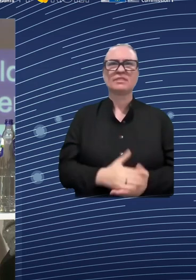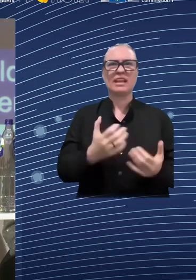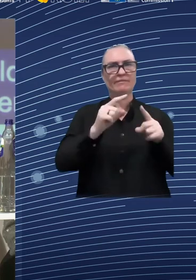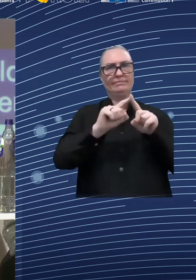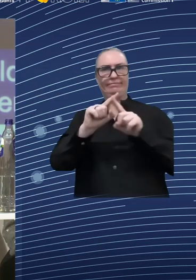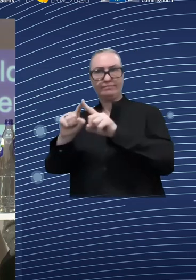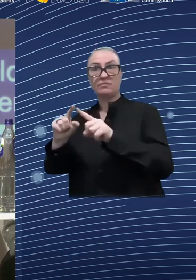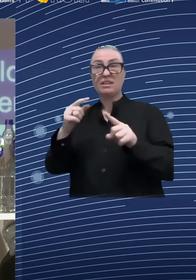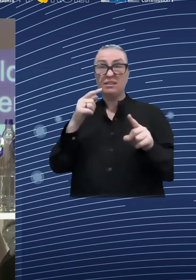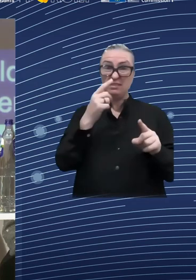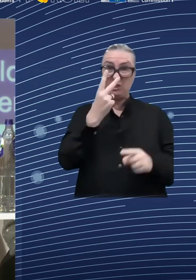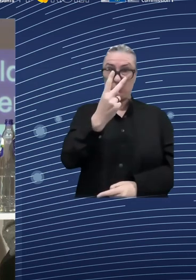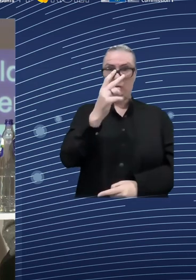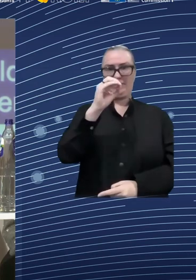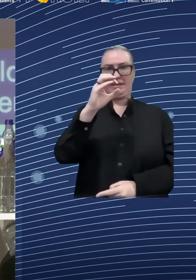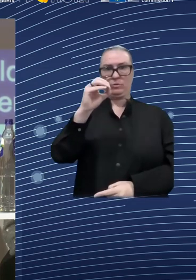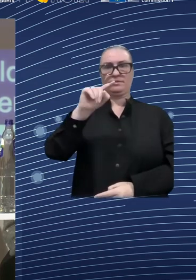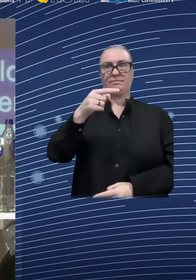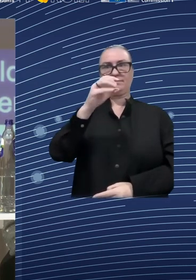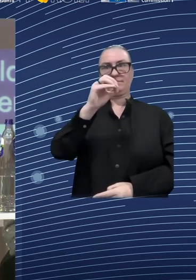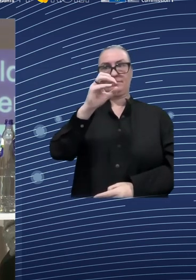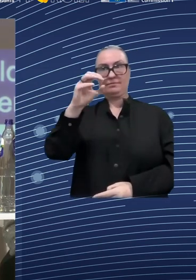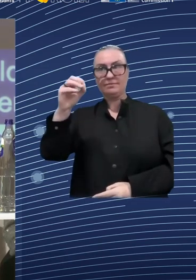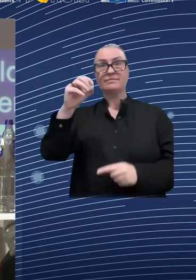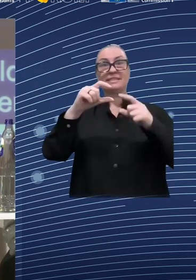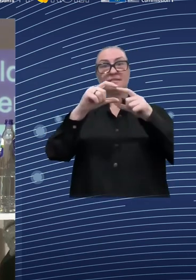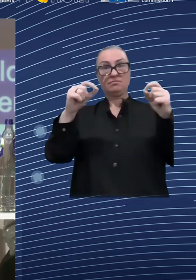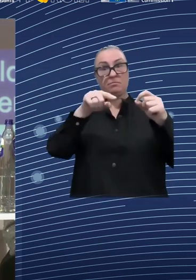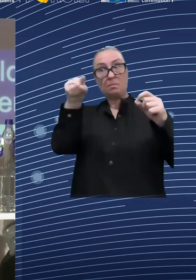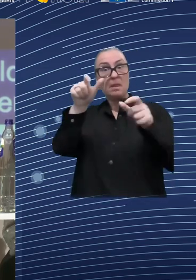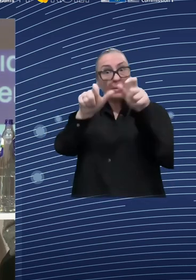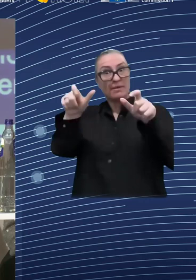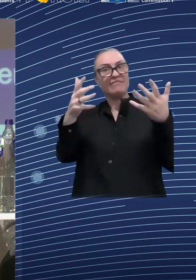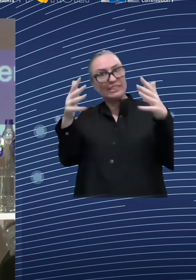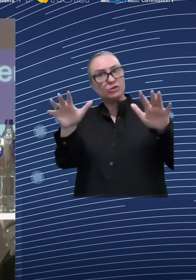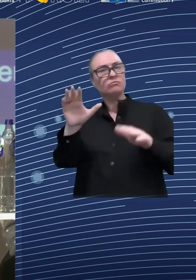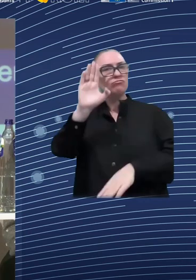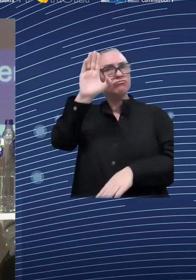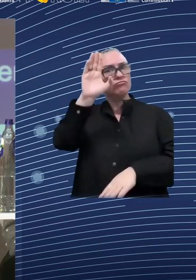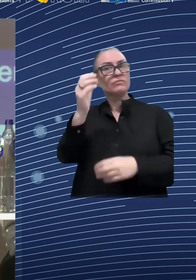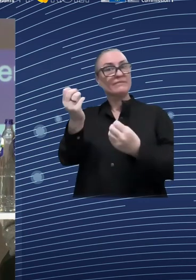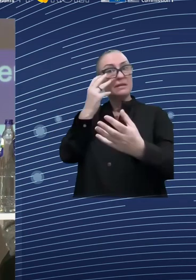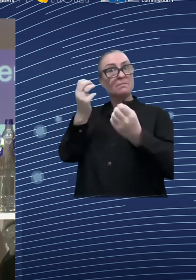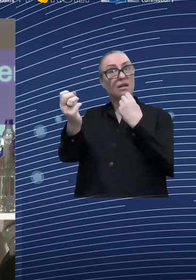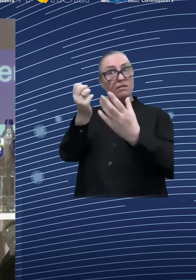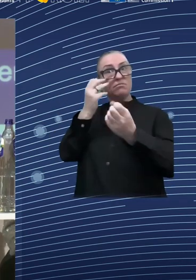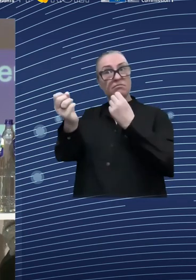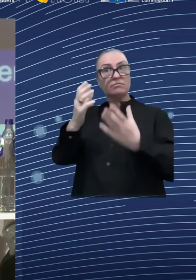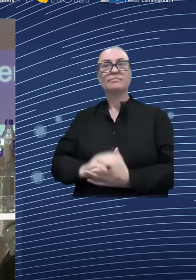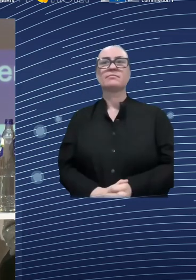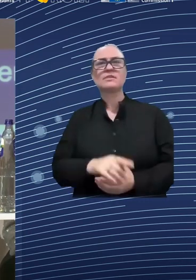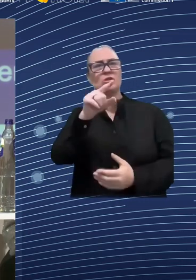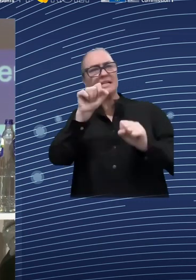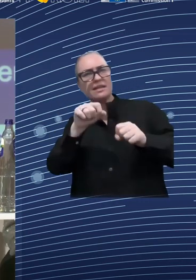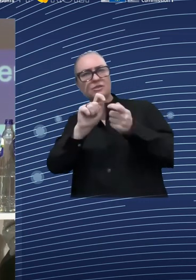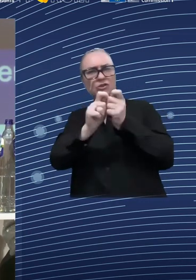I talked about the need to share and the strategy that we have to share a common tool, a pan-European